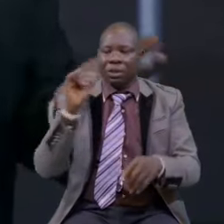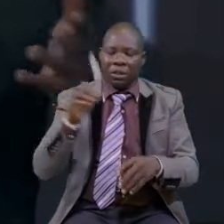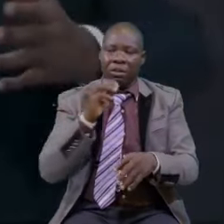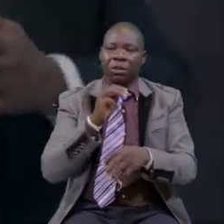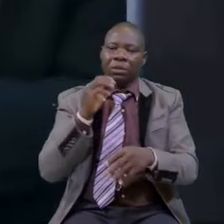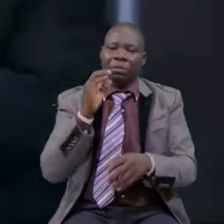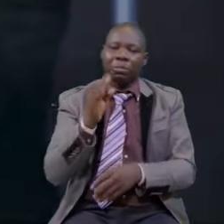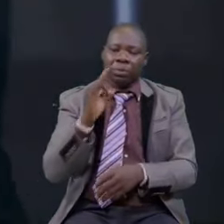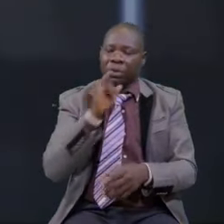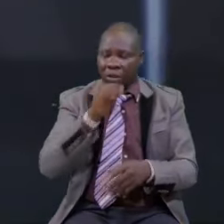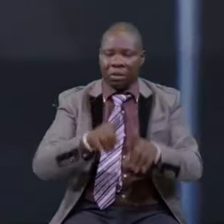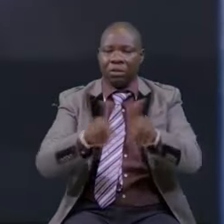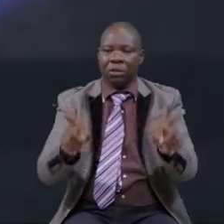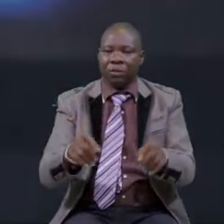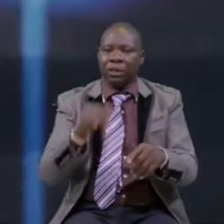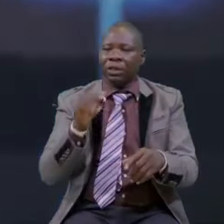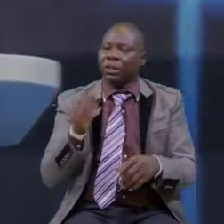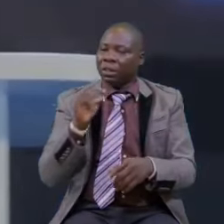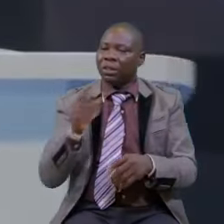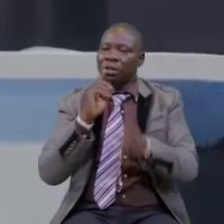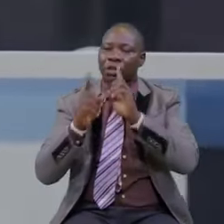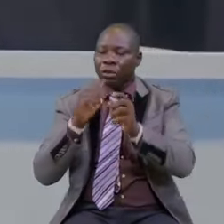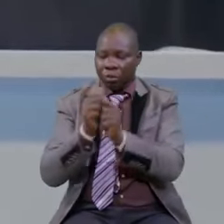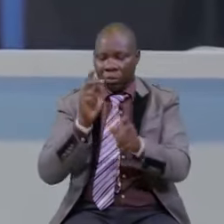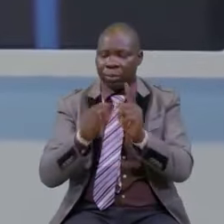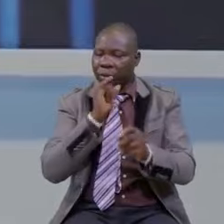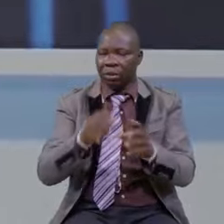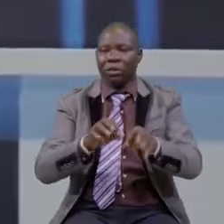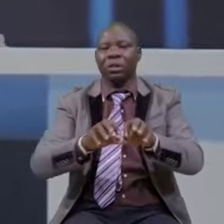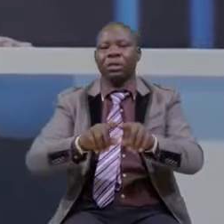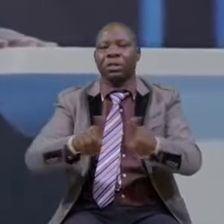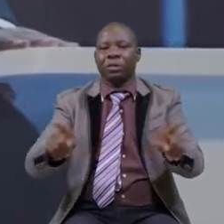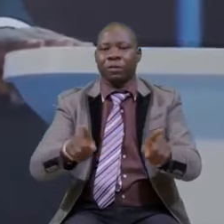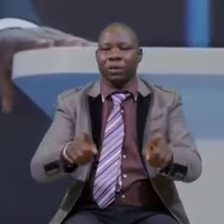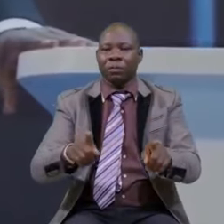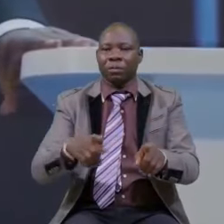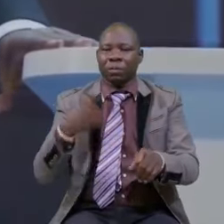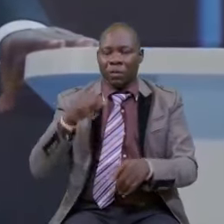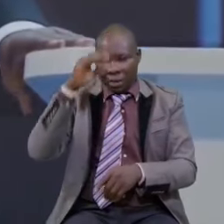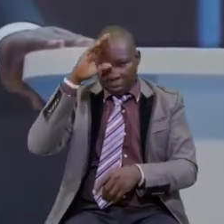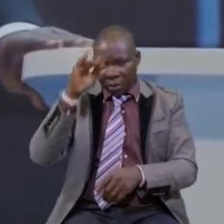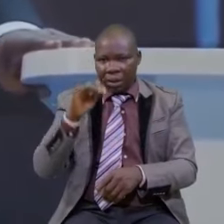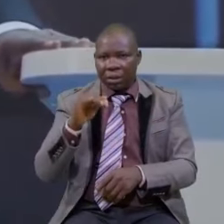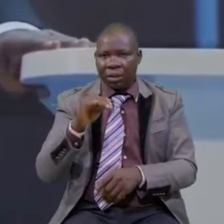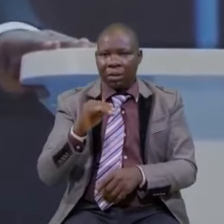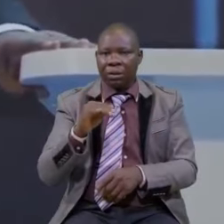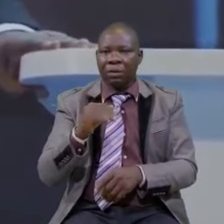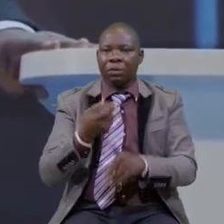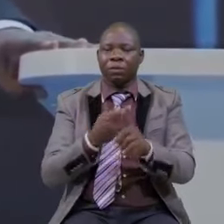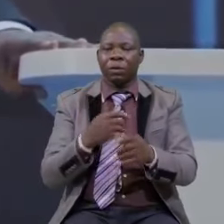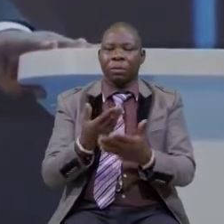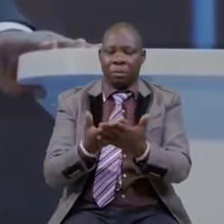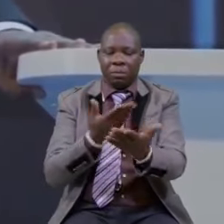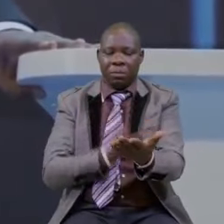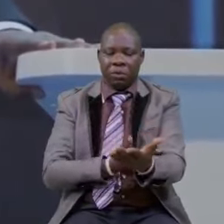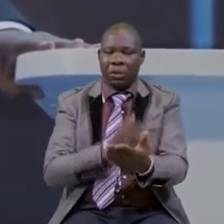is different, his interaction is different, his demand for money is